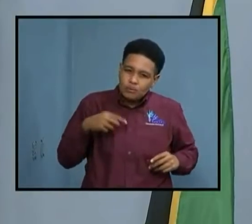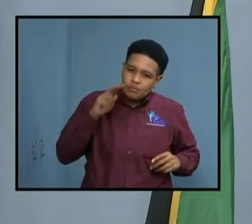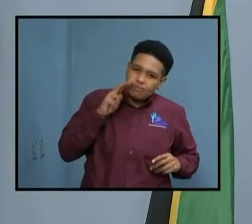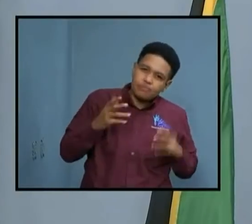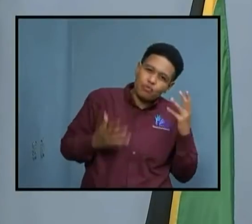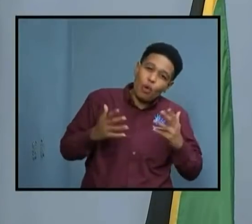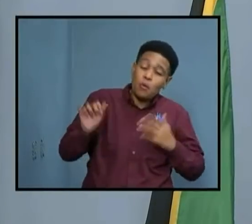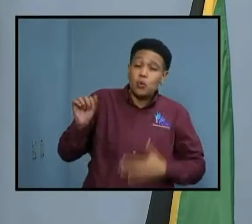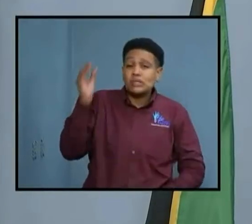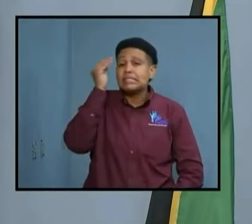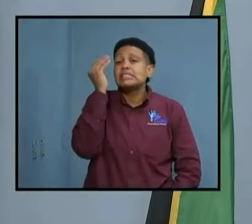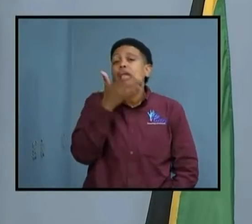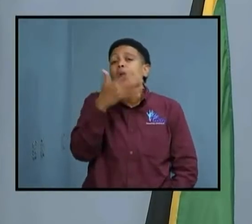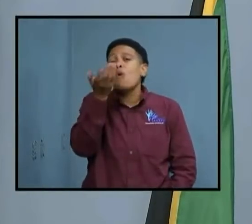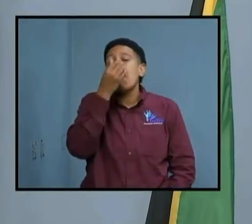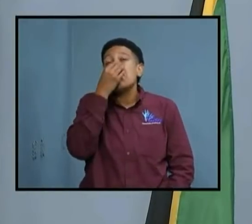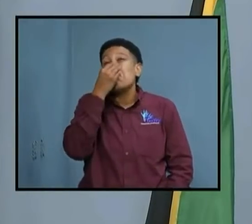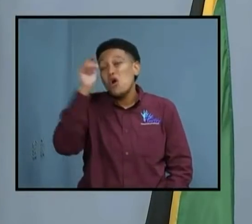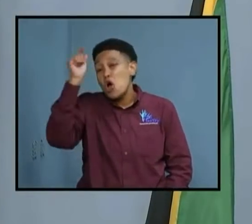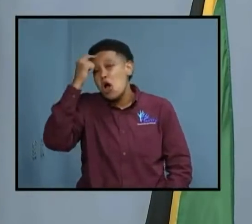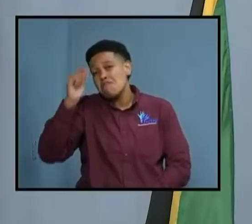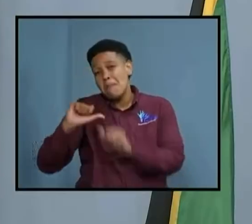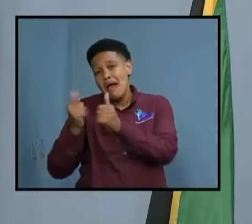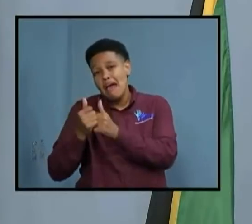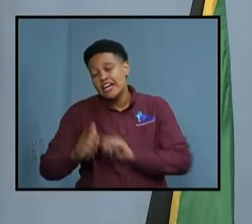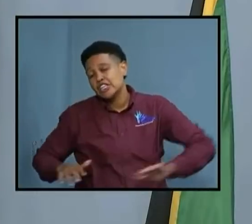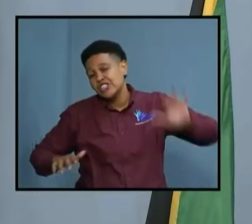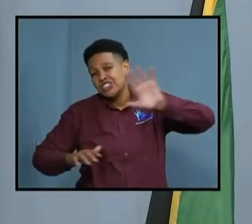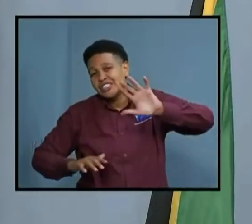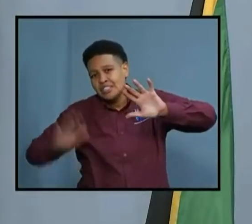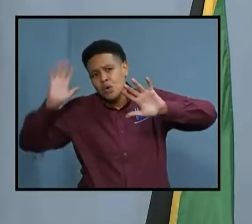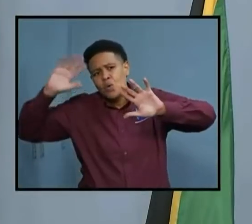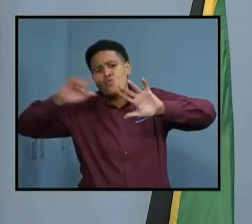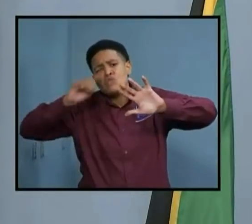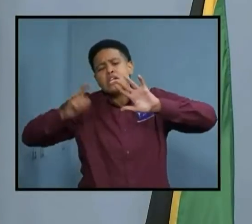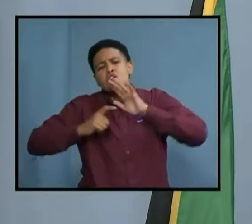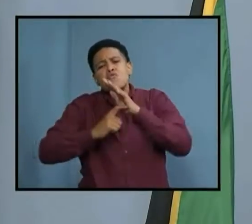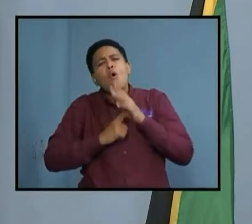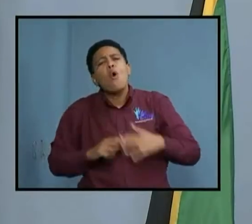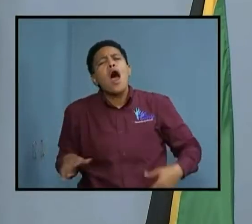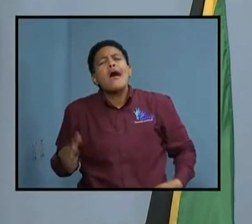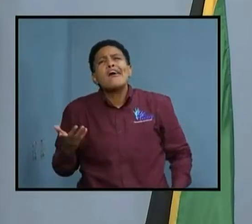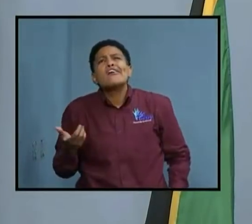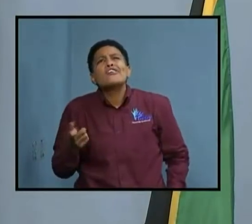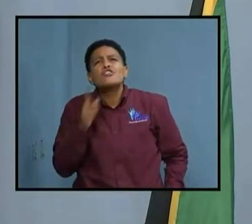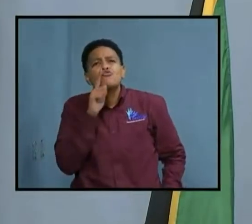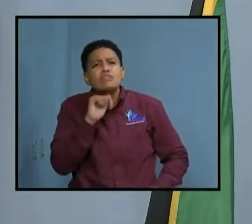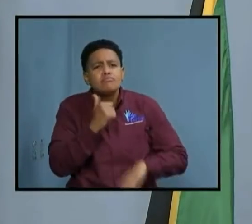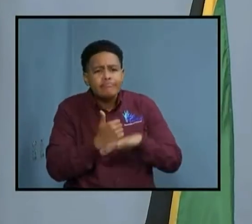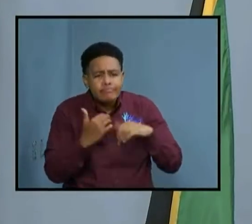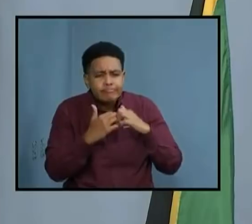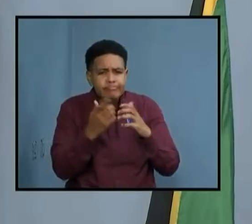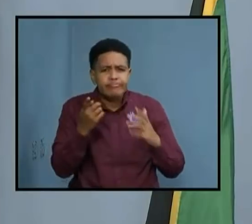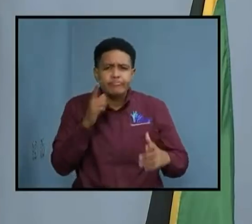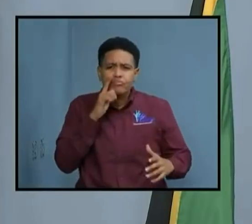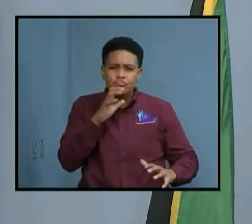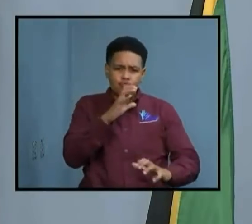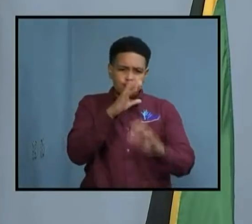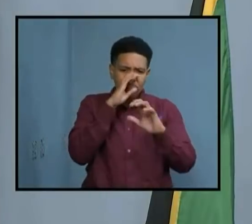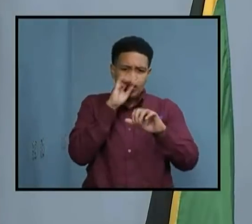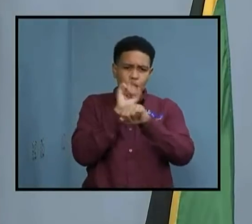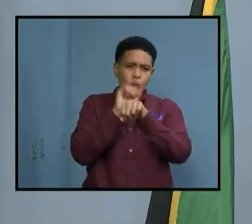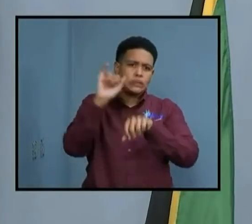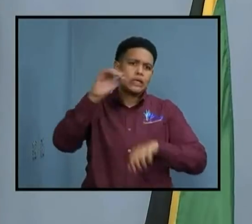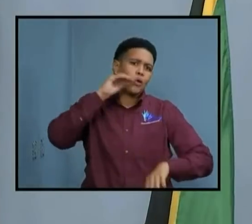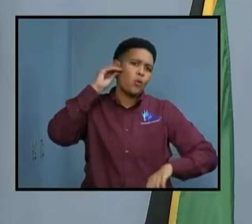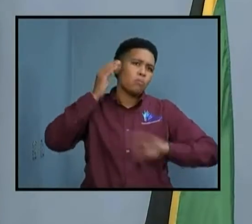probably could say that government agencies would be required to put in place a stricter work from home,